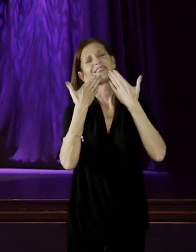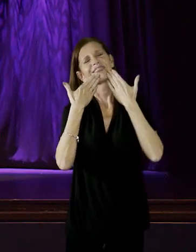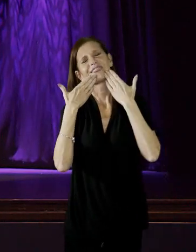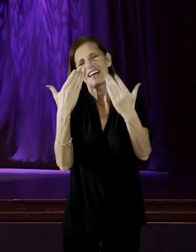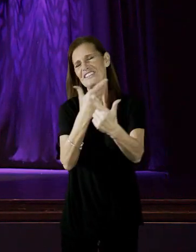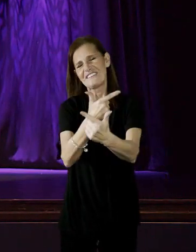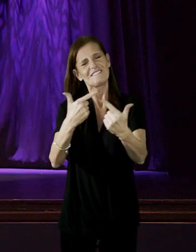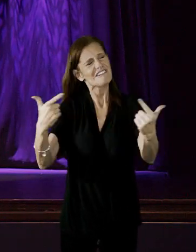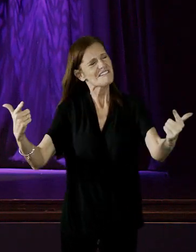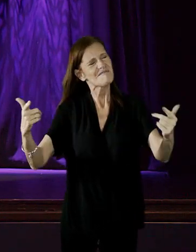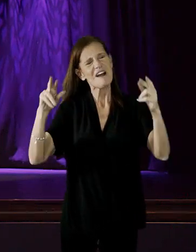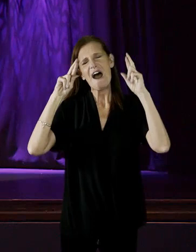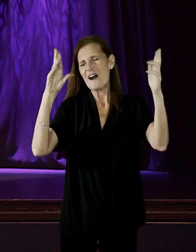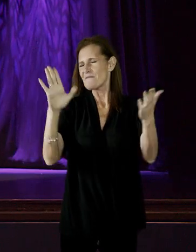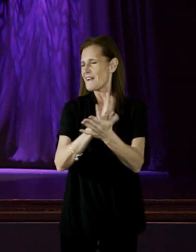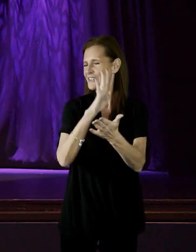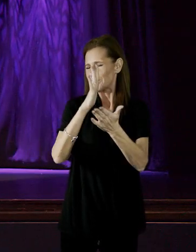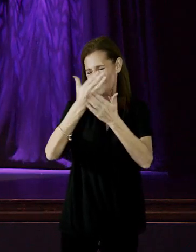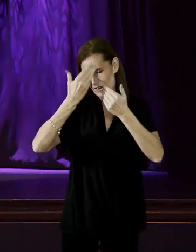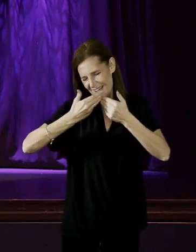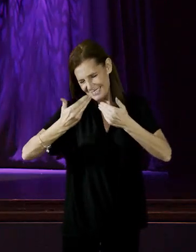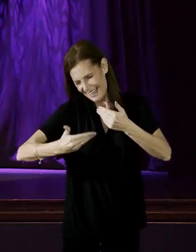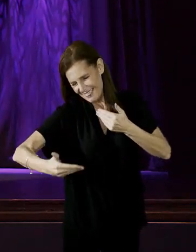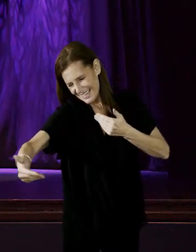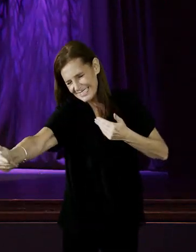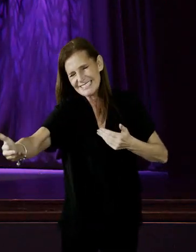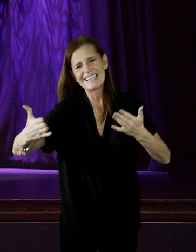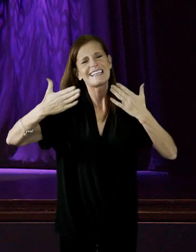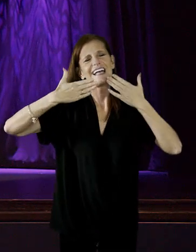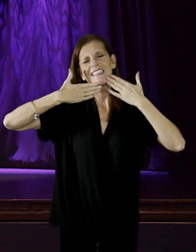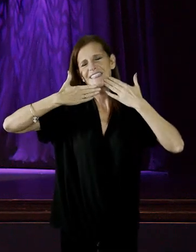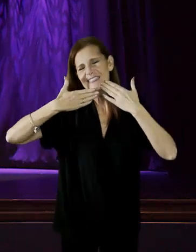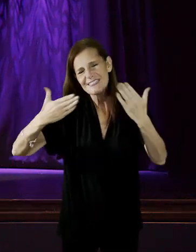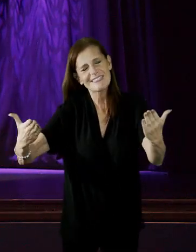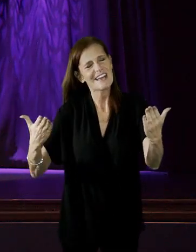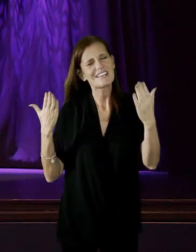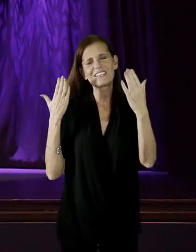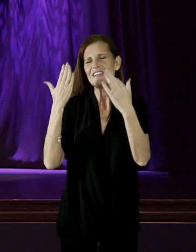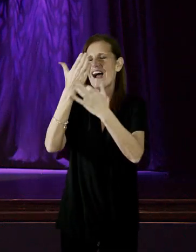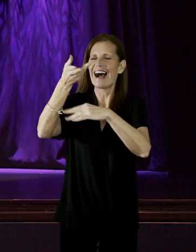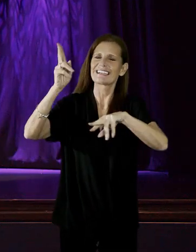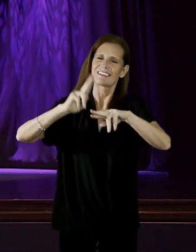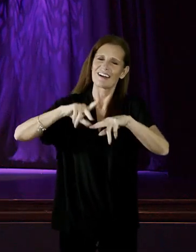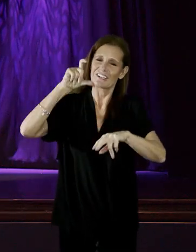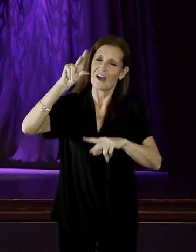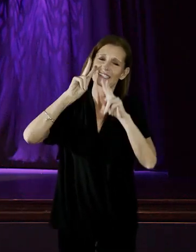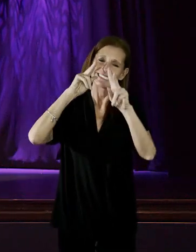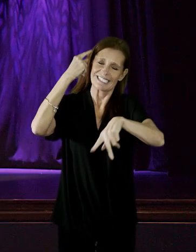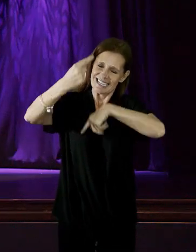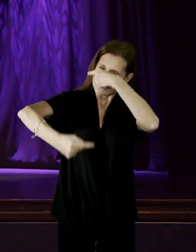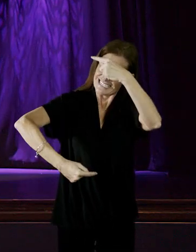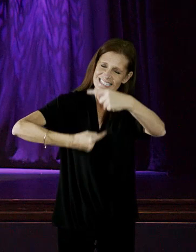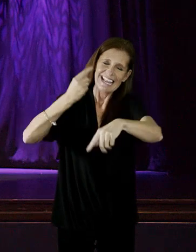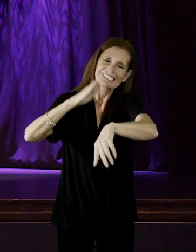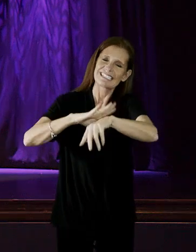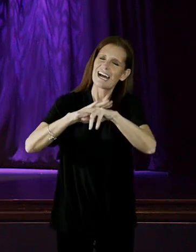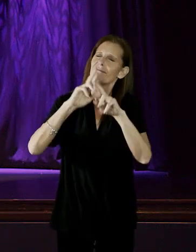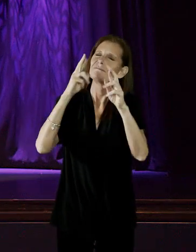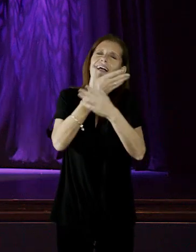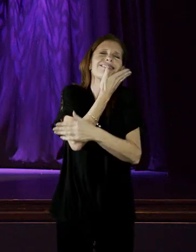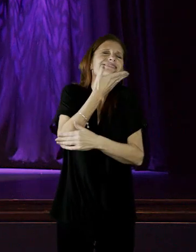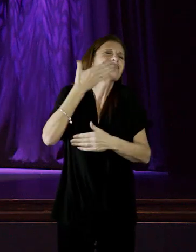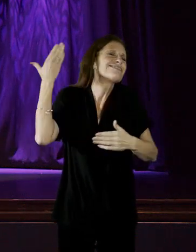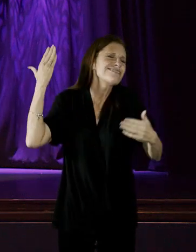programme. Thank you very much to the Access Fylde Coast, and we will see you next time. I hope you have a lovely evening. Good